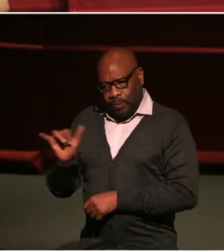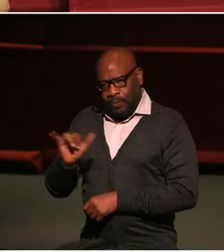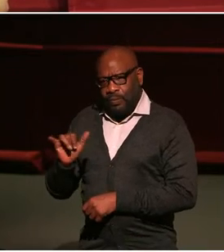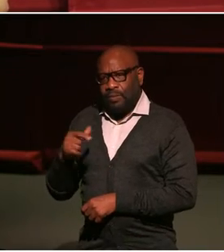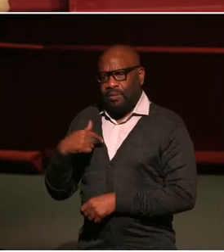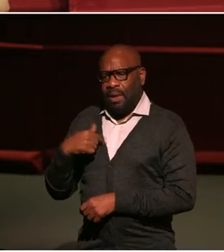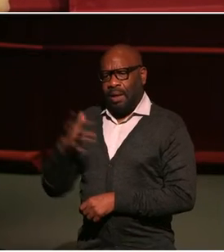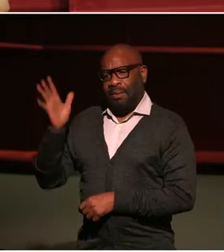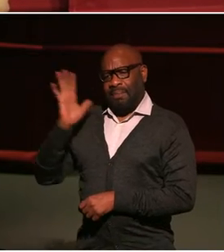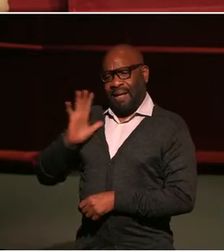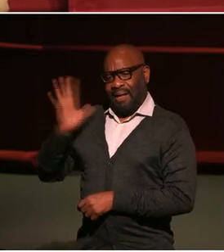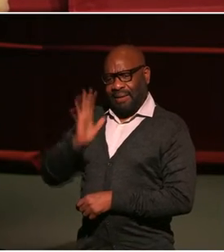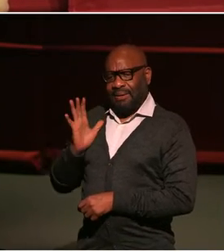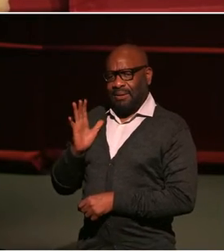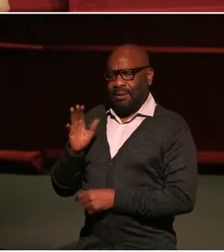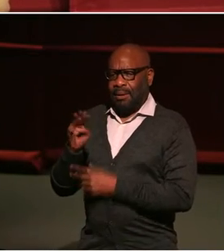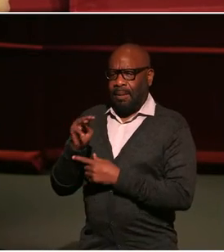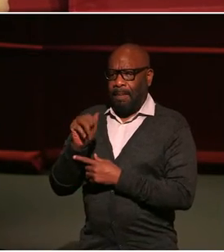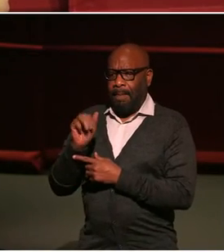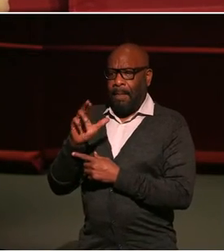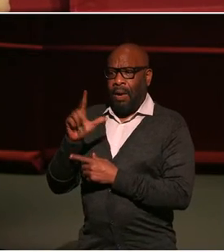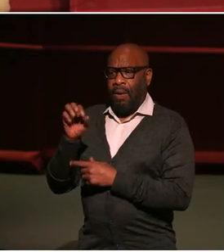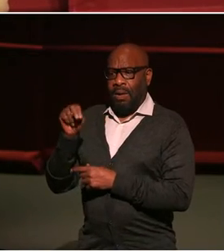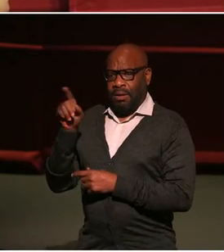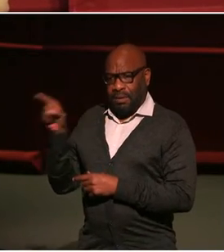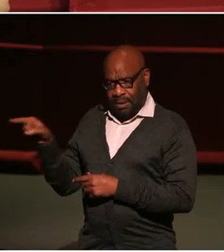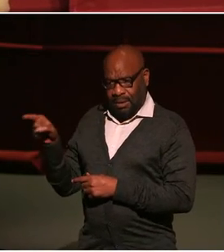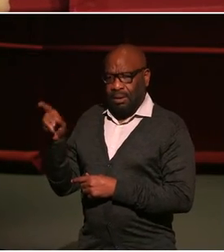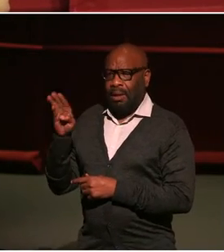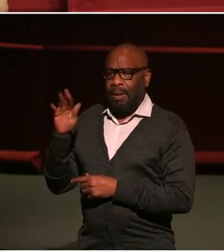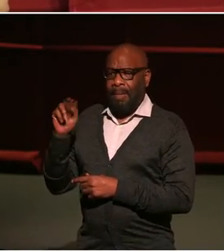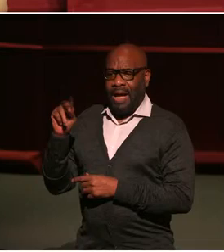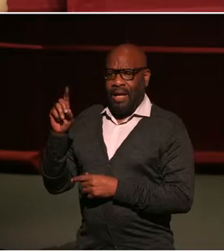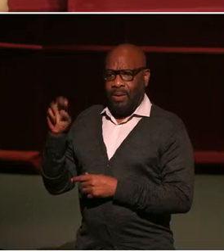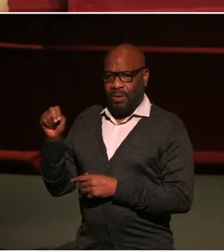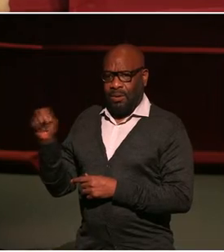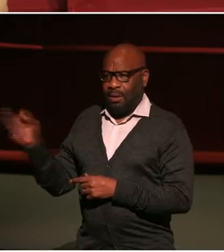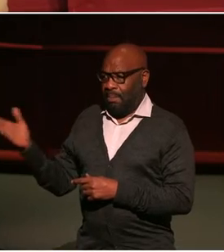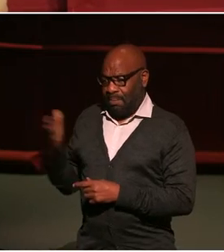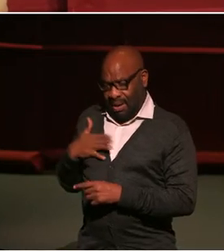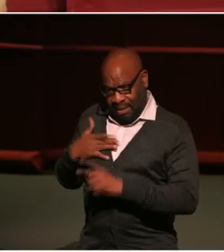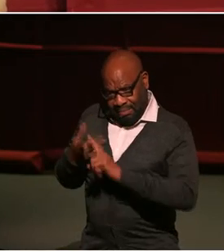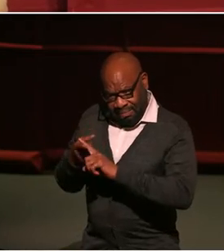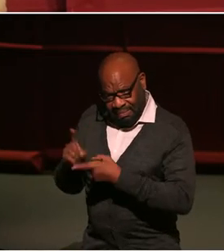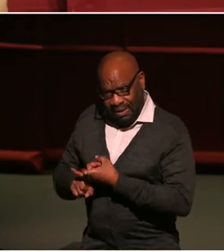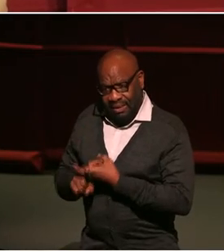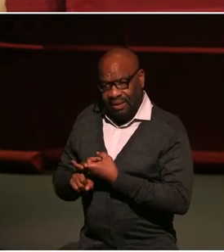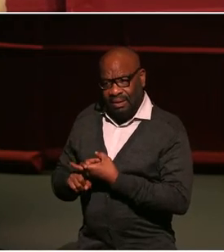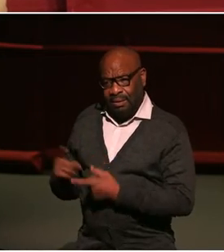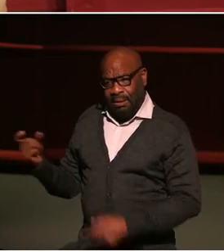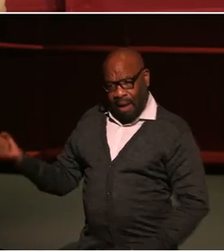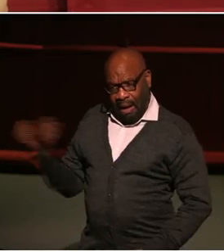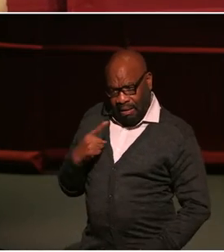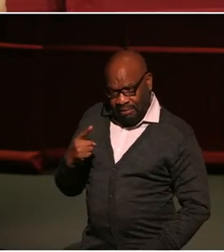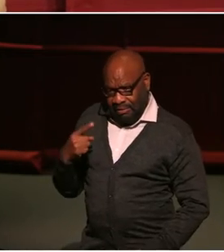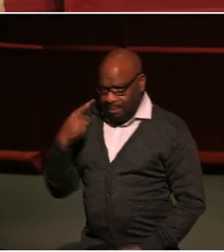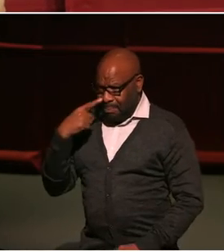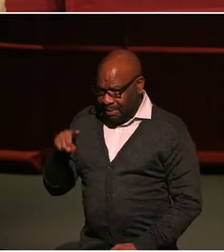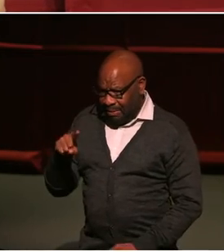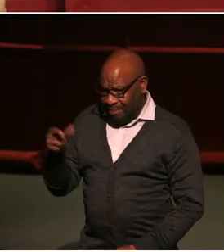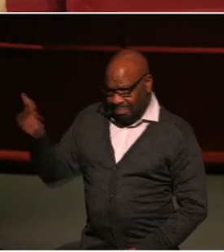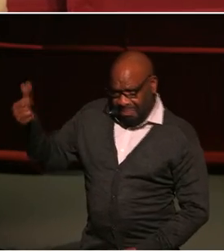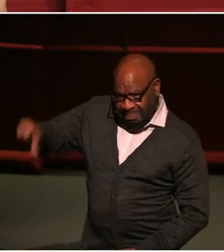Marlon Brando, who is a friend of mine, asked me to refuse the Academy Award for him.